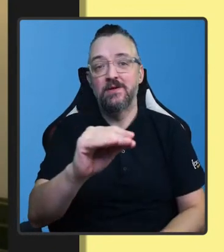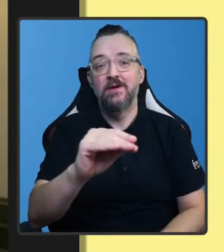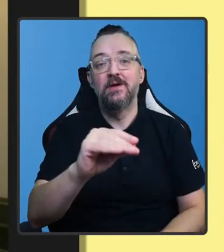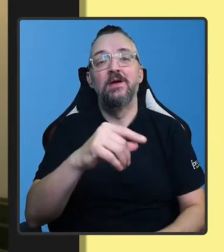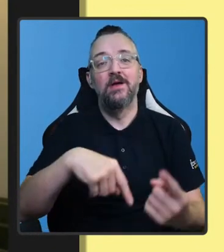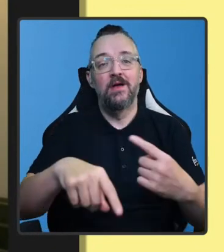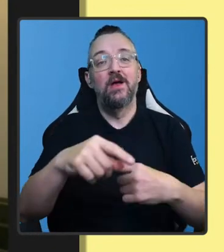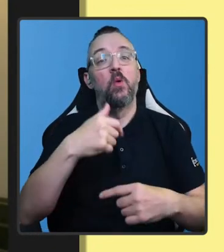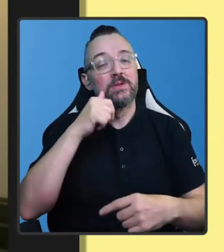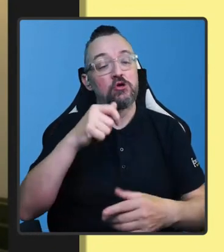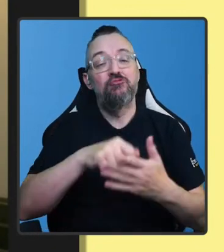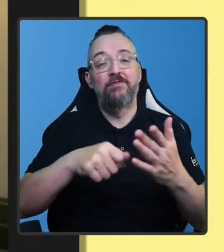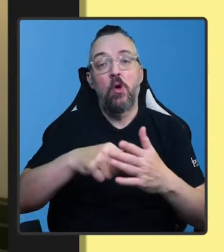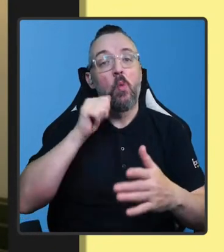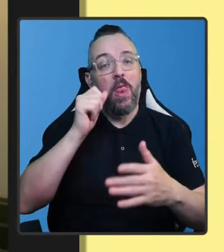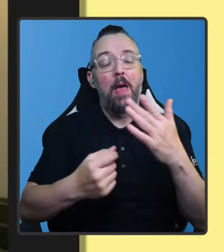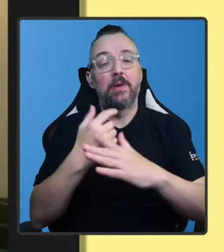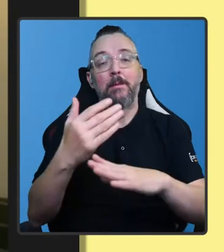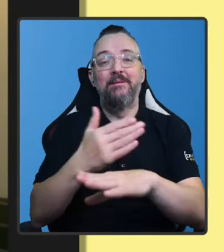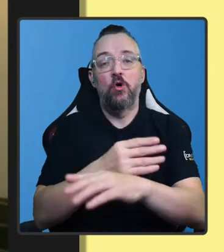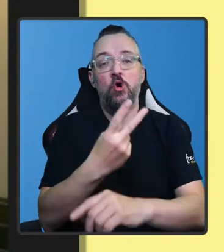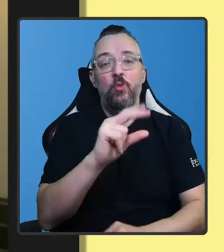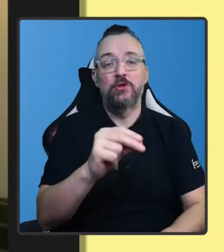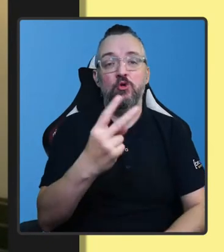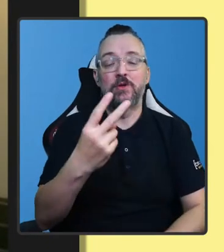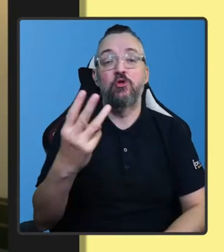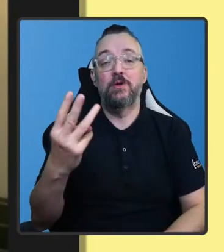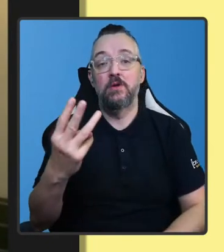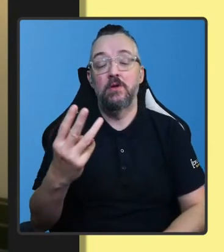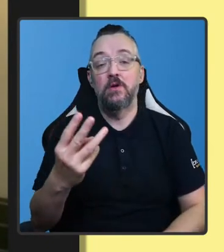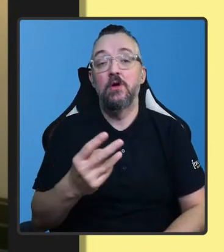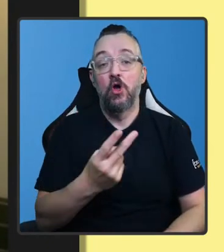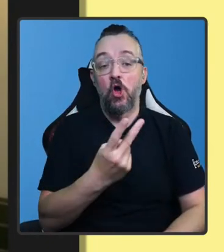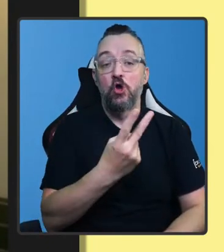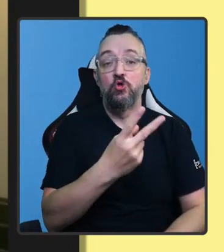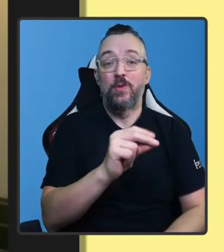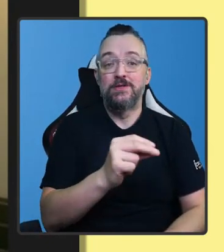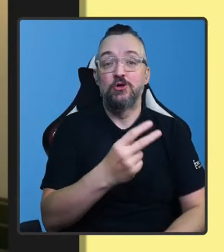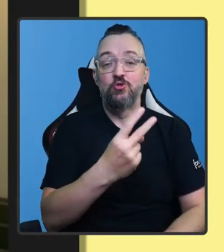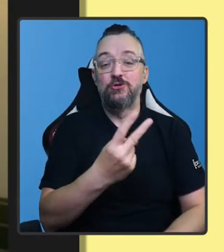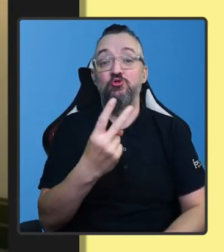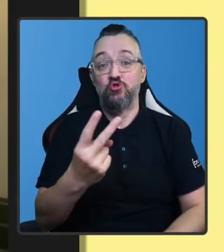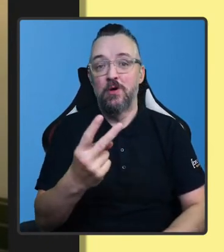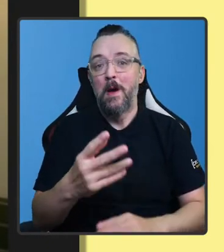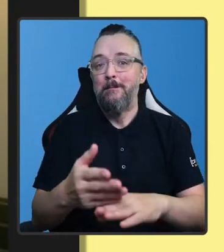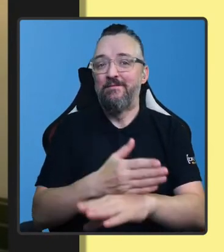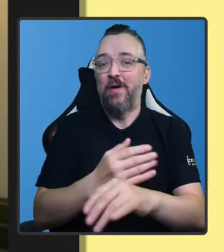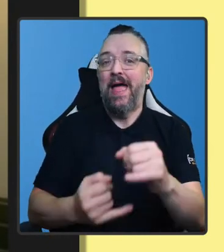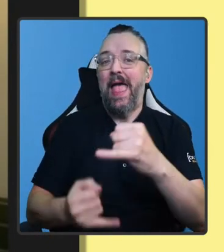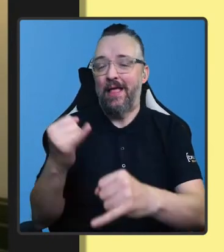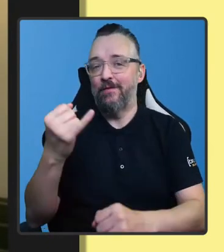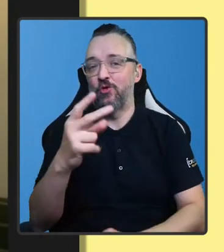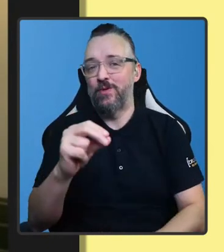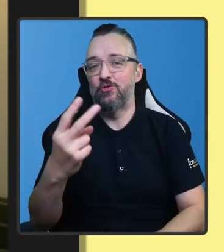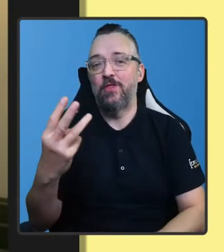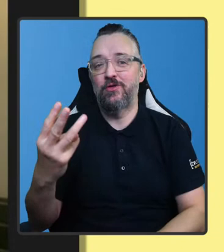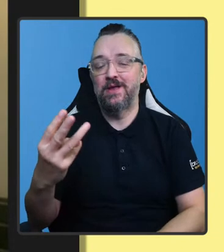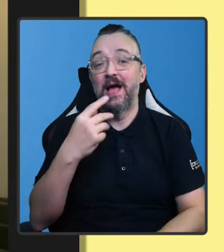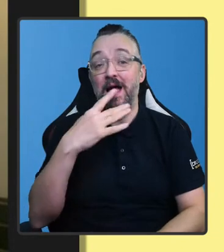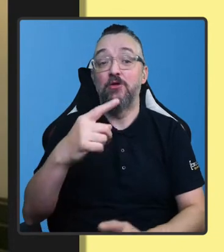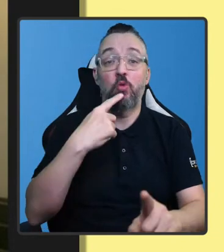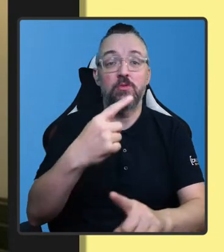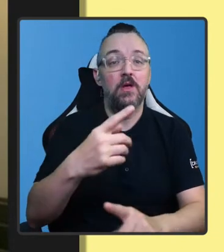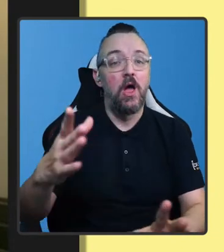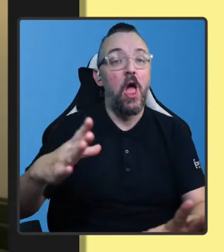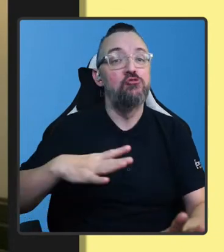end of 2023. 2022 is before the end of 2023. I said to them, be ready next year, just